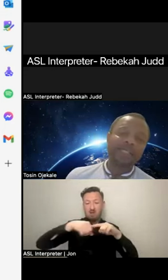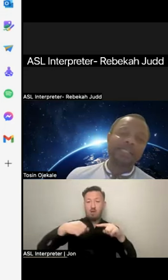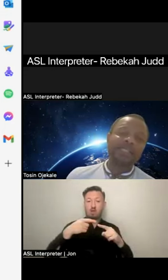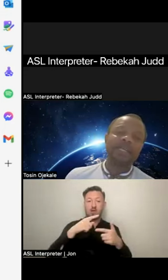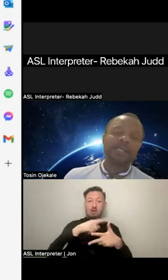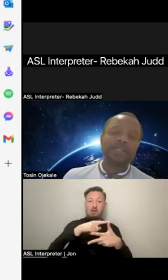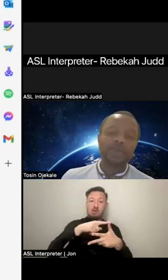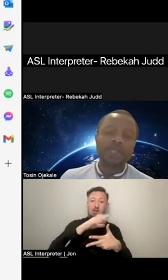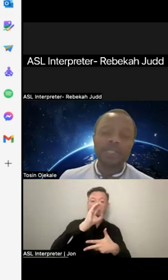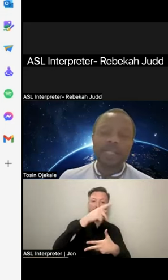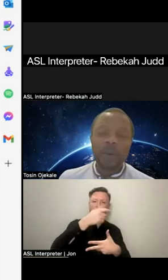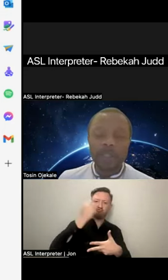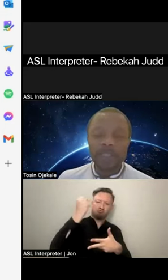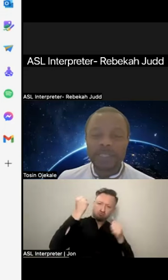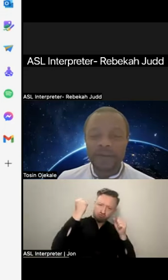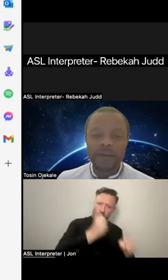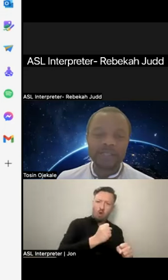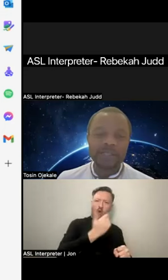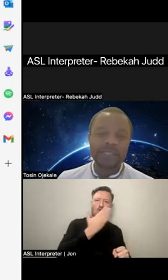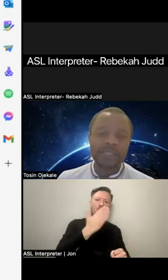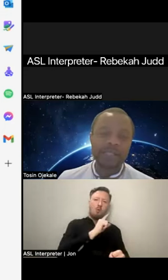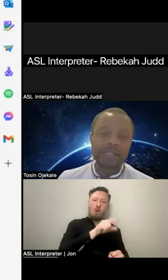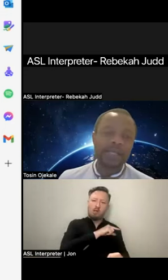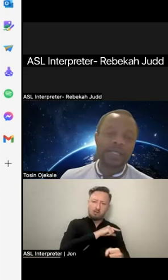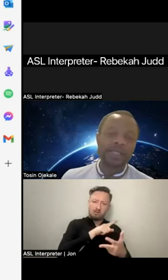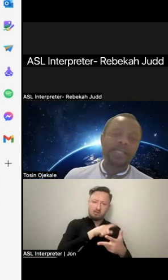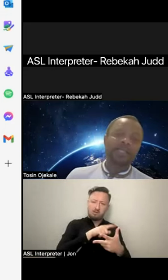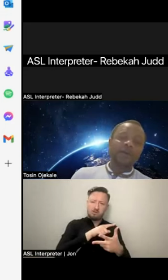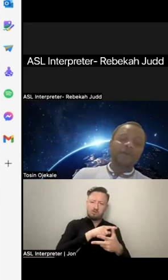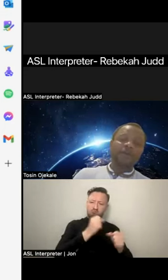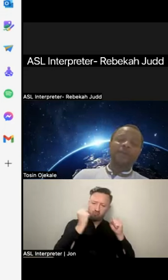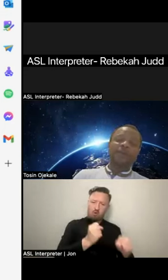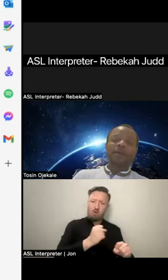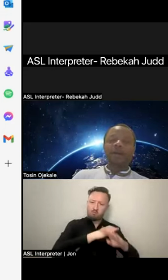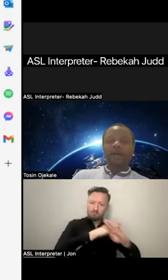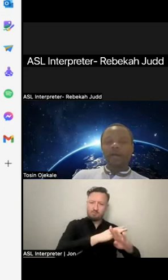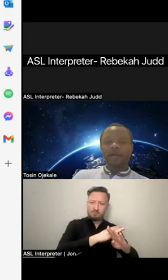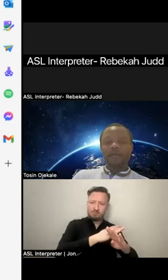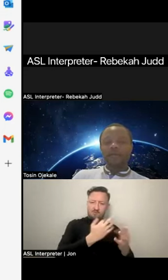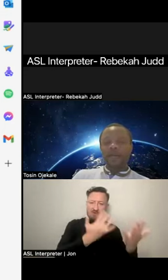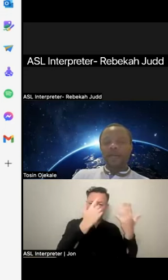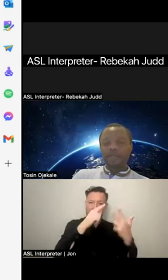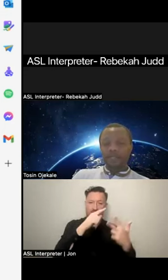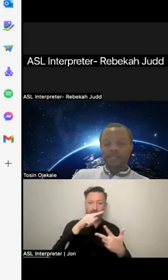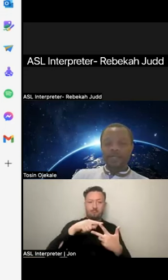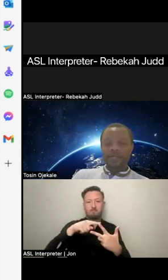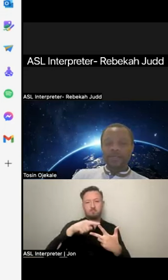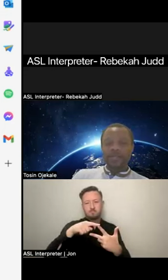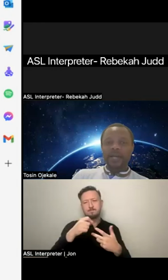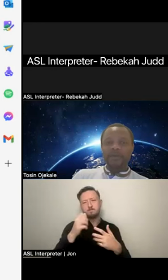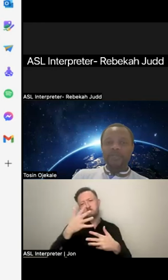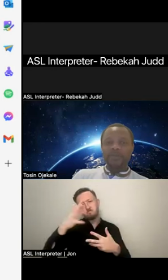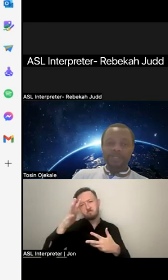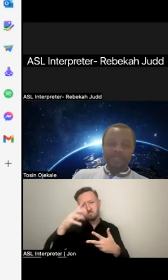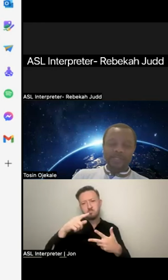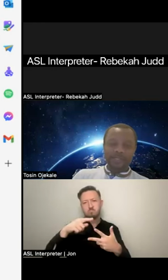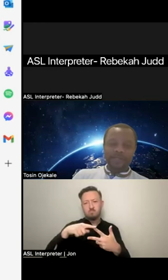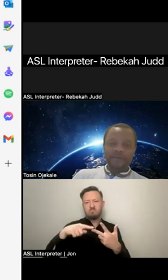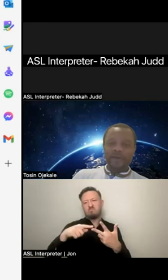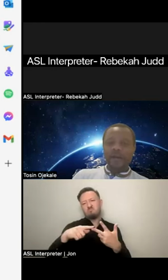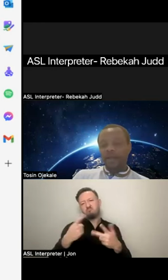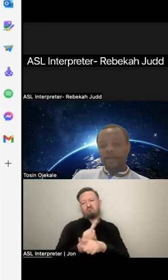jacket is. So their quality differs in the sense of fire resistance, okay, how they